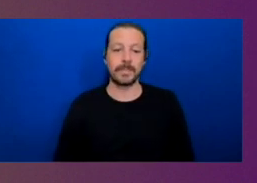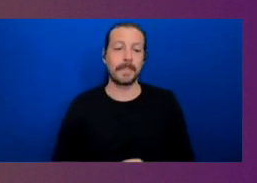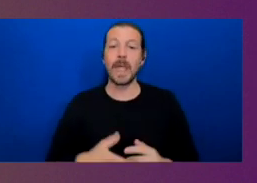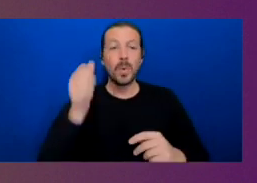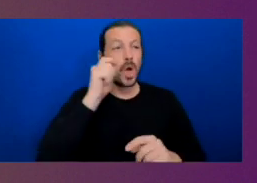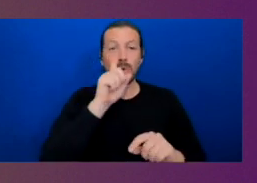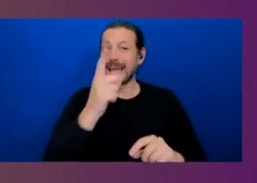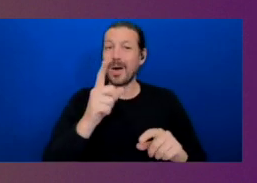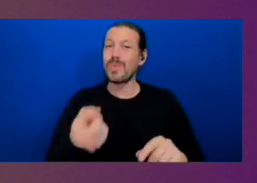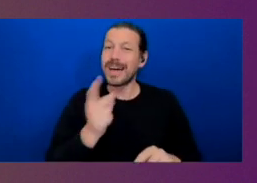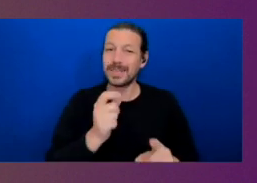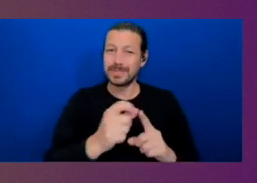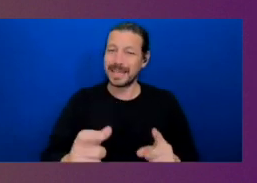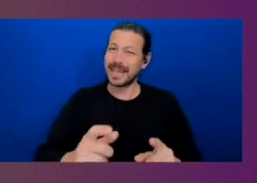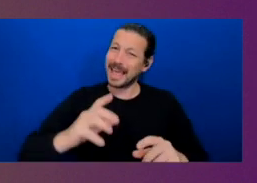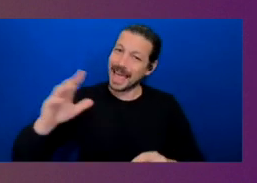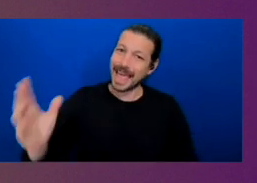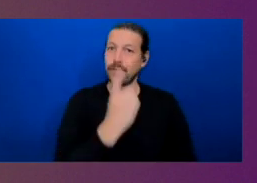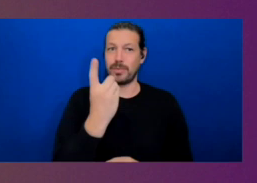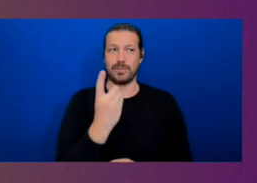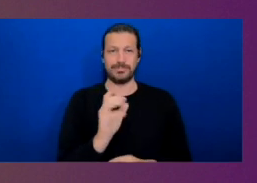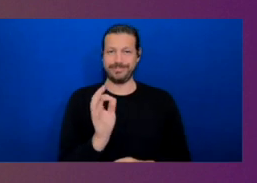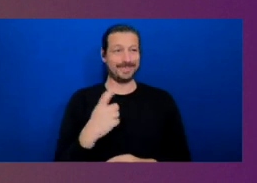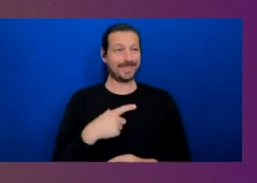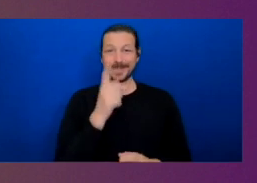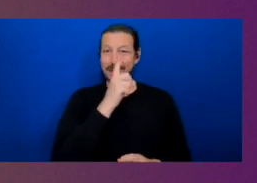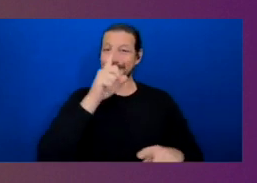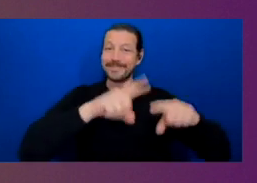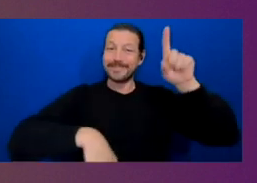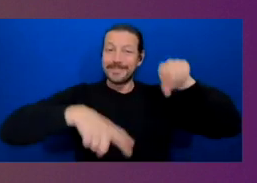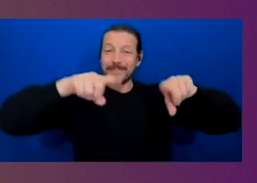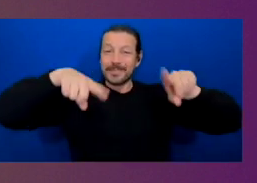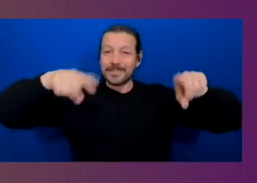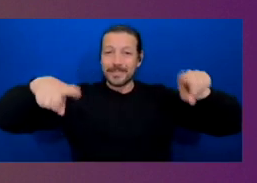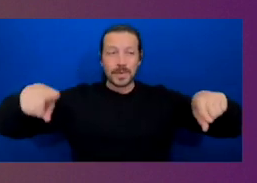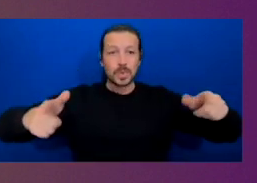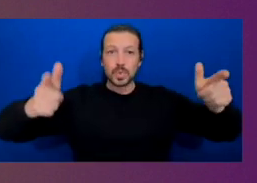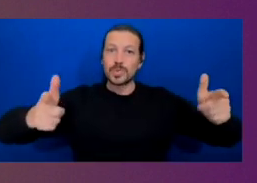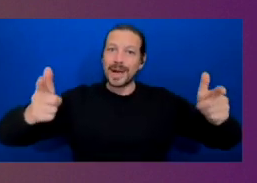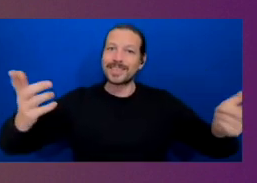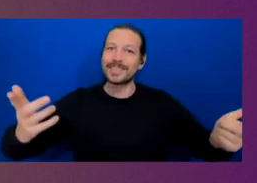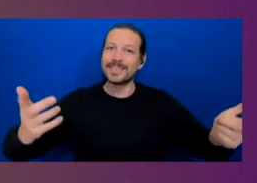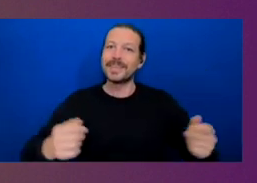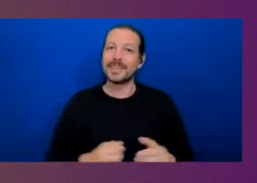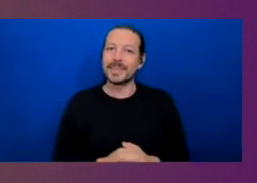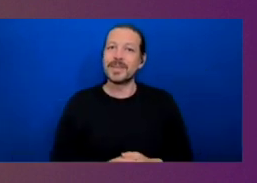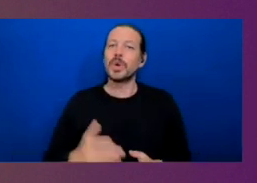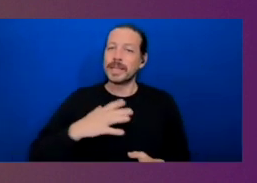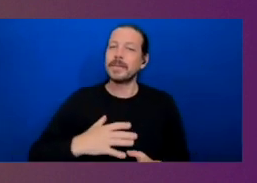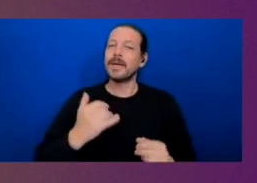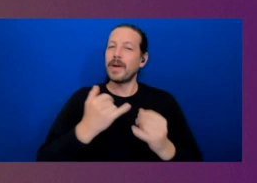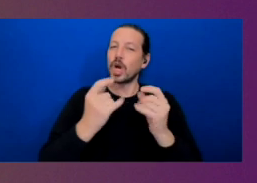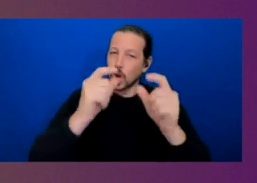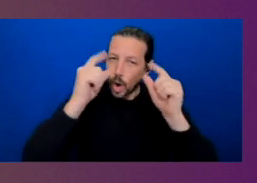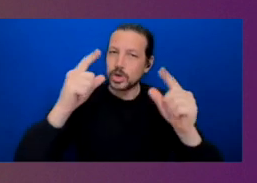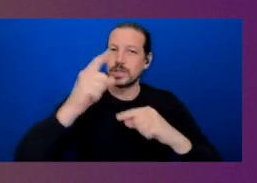everyone, because there is too much variance in the way humans are. So it's making that as a very conscious decision and not